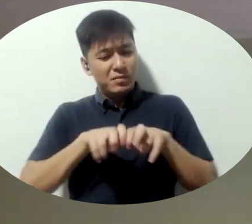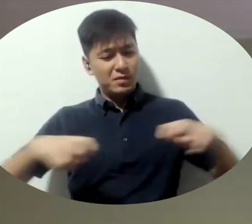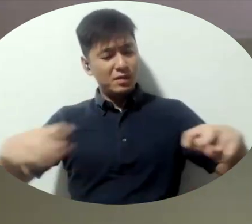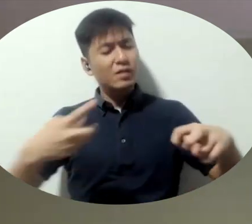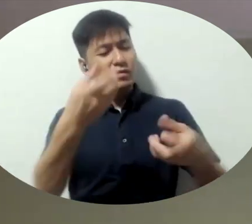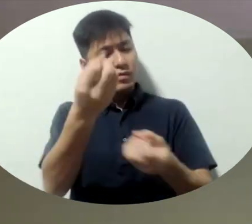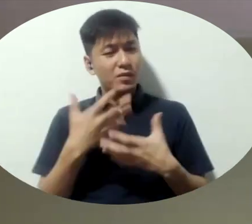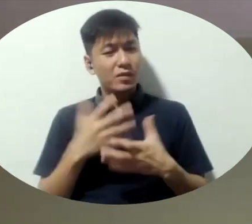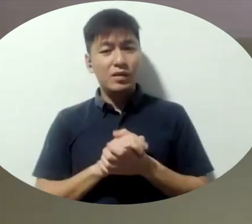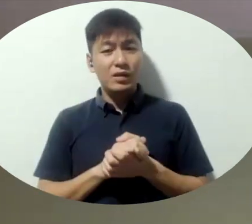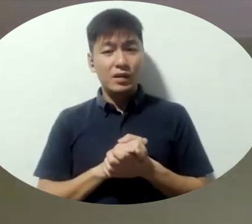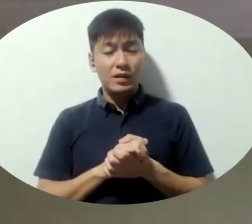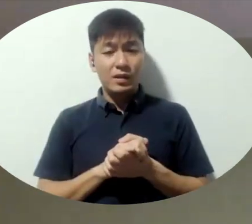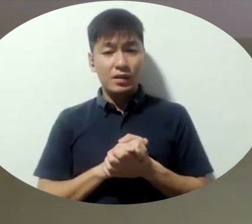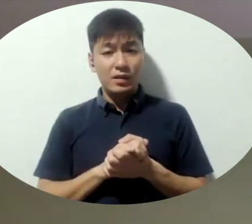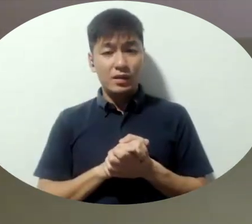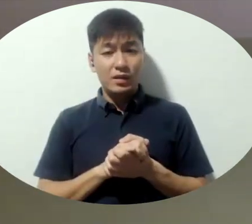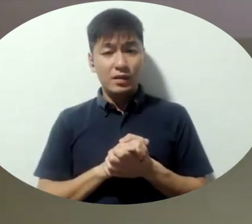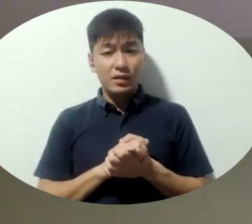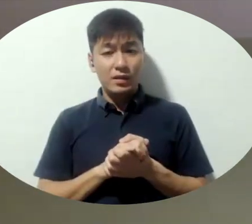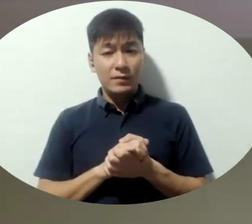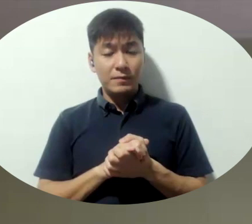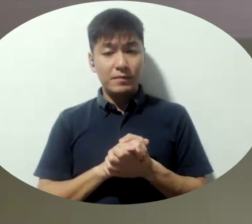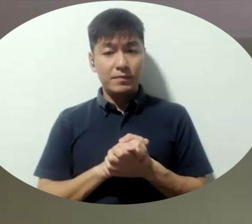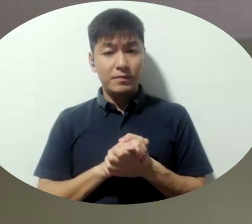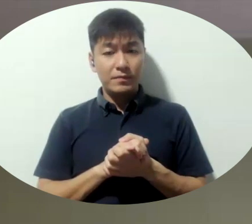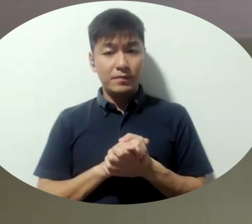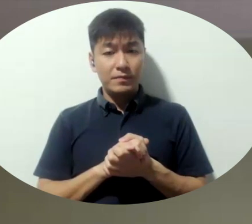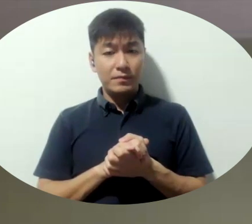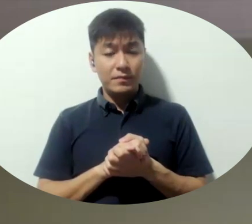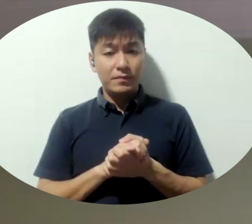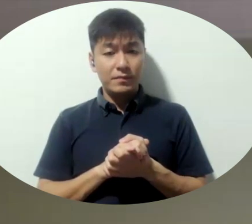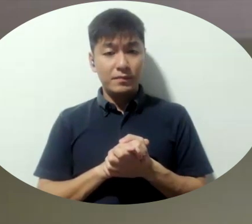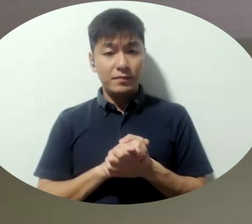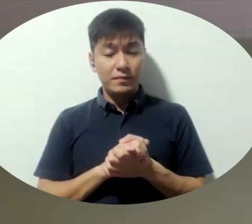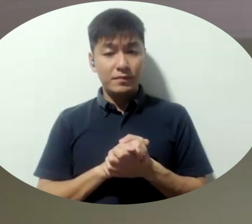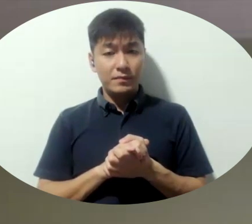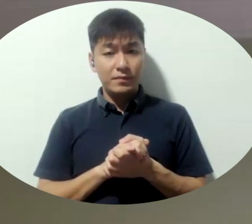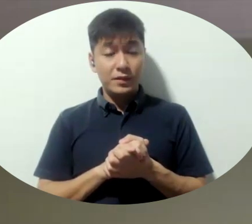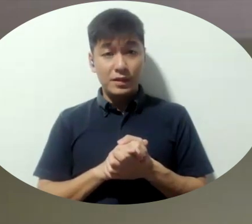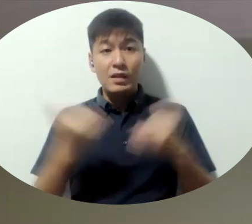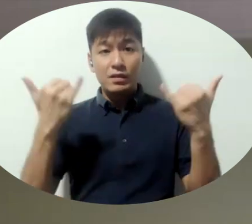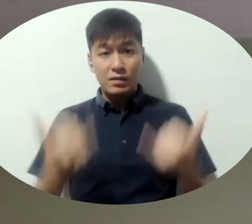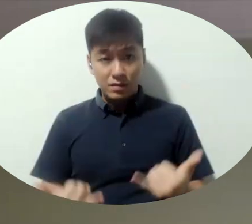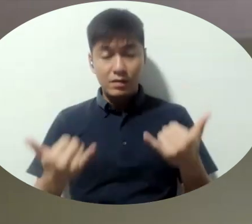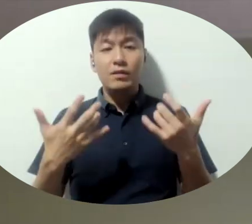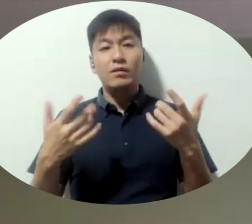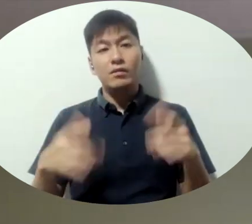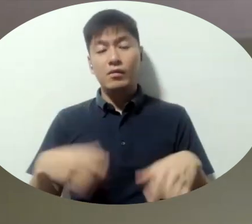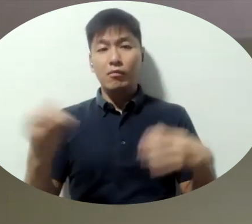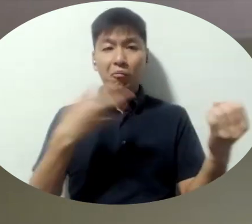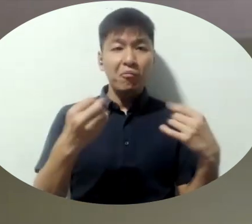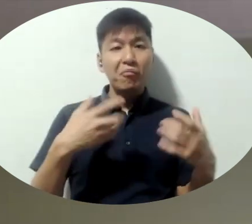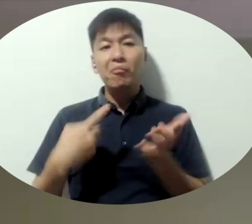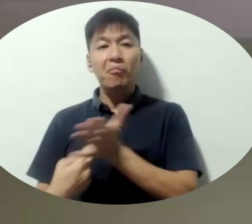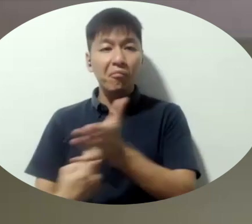this conversation, this tip of the iceberg, change the way you're going to talk to your neighbor, talk to your policymaker? What does this empower